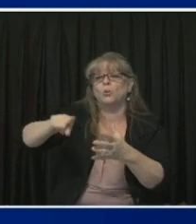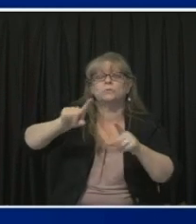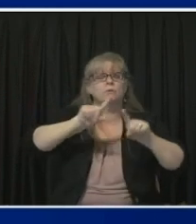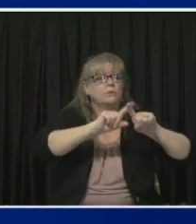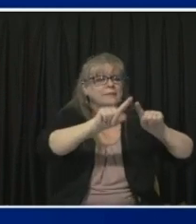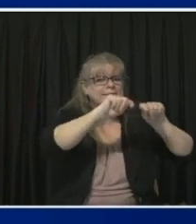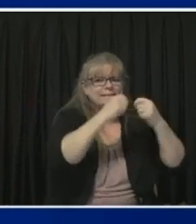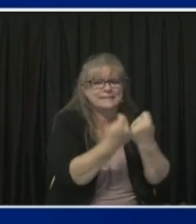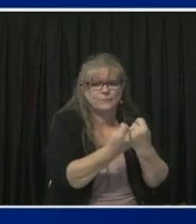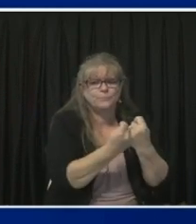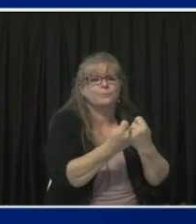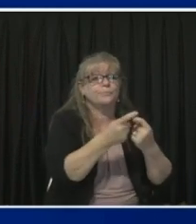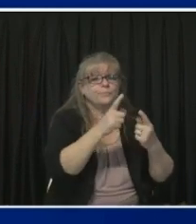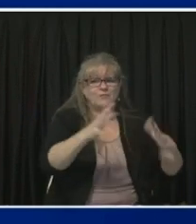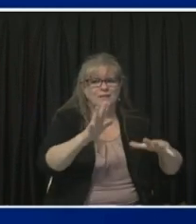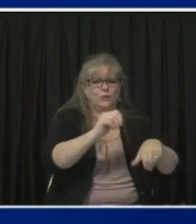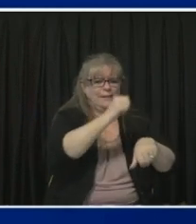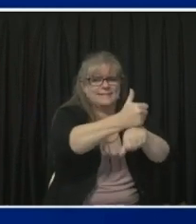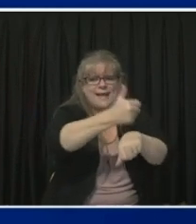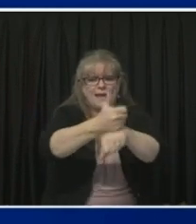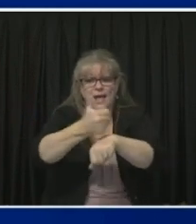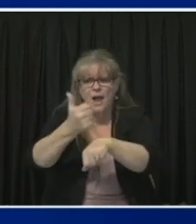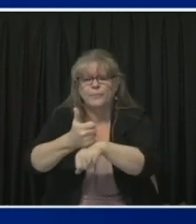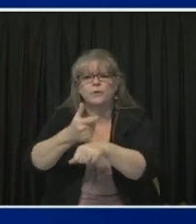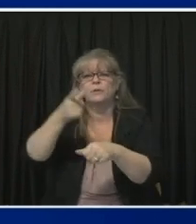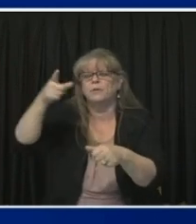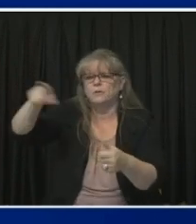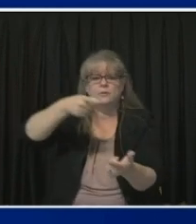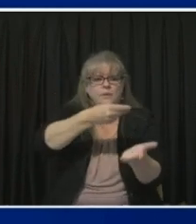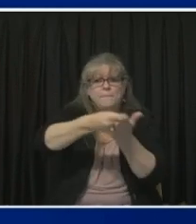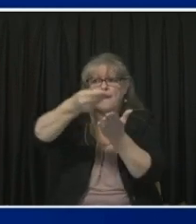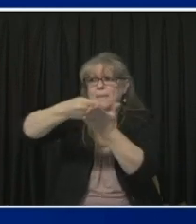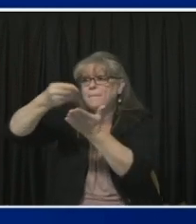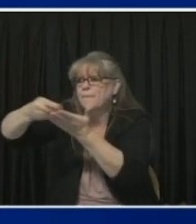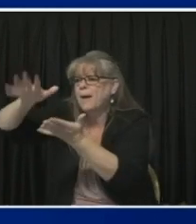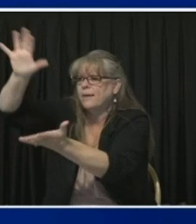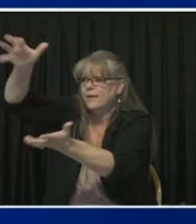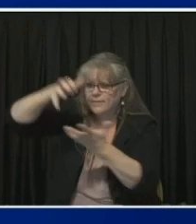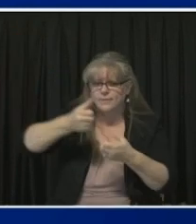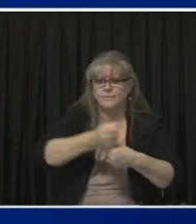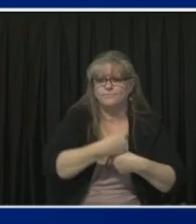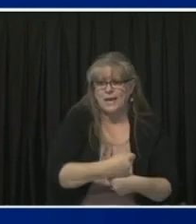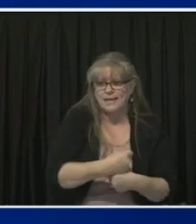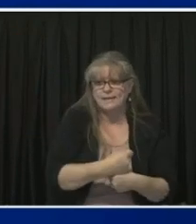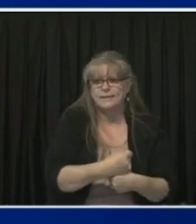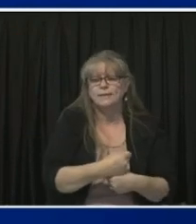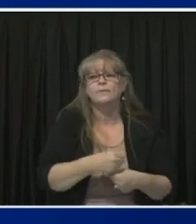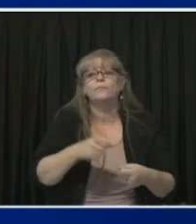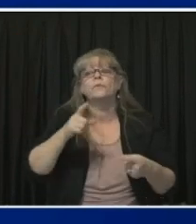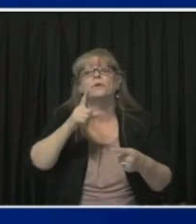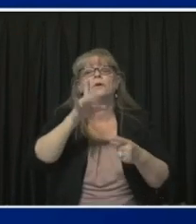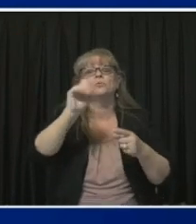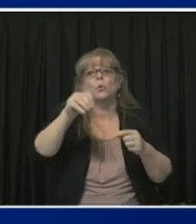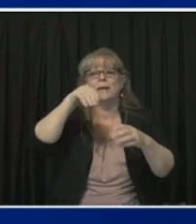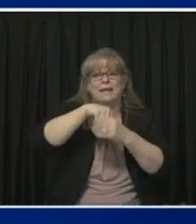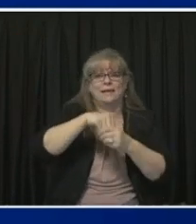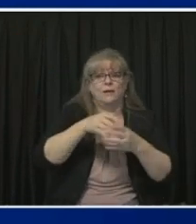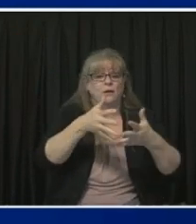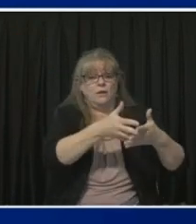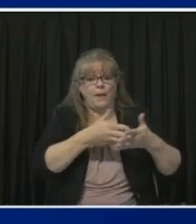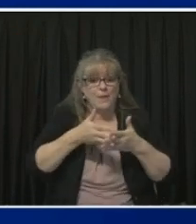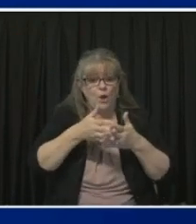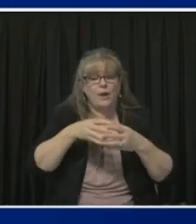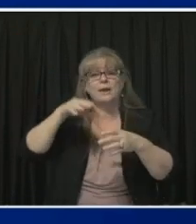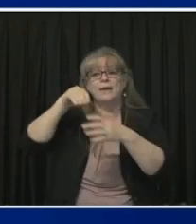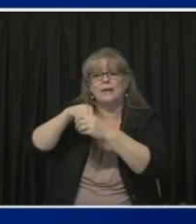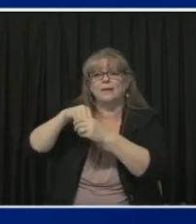public sectors to navigate these very challenging waters on the international supply chain. And I'm really thrilled that we're able to, especially on